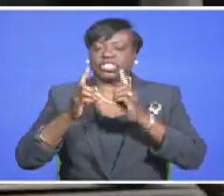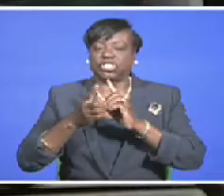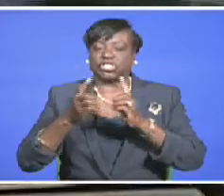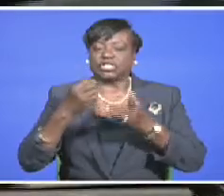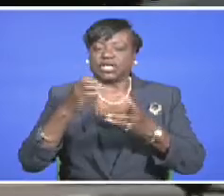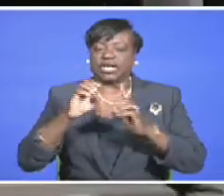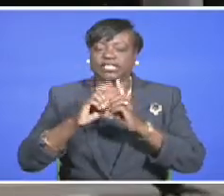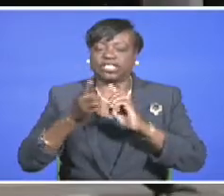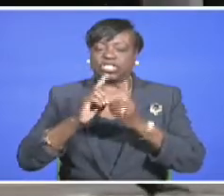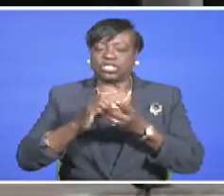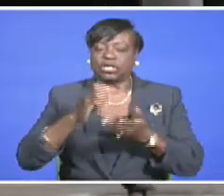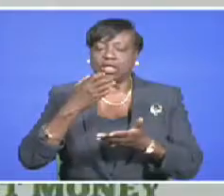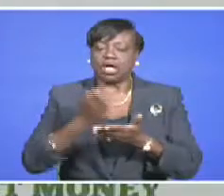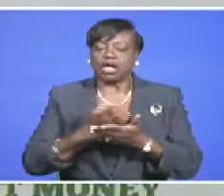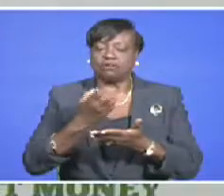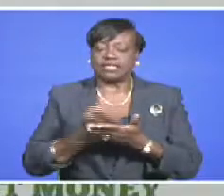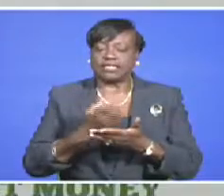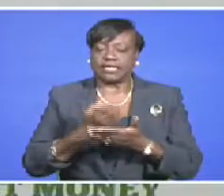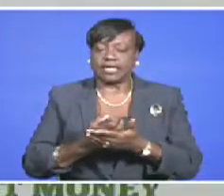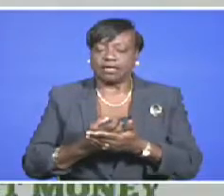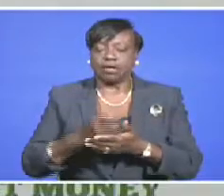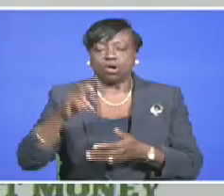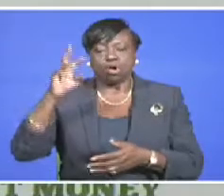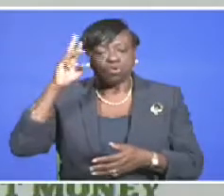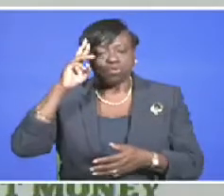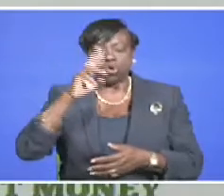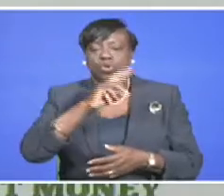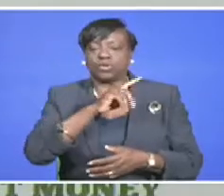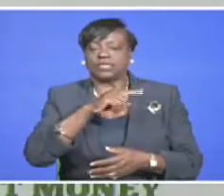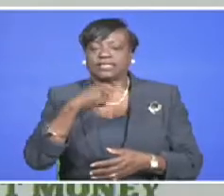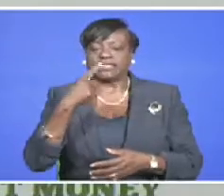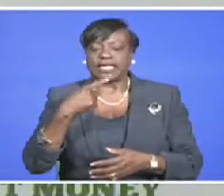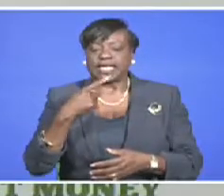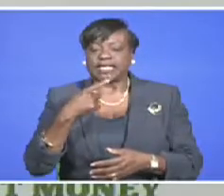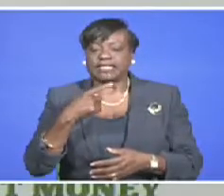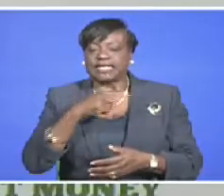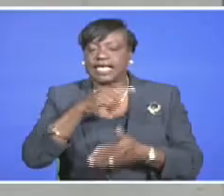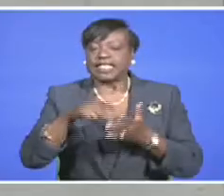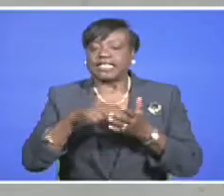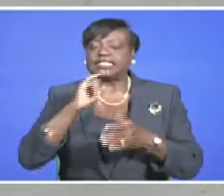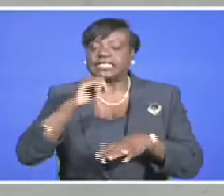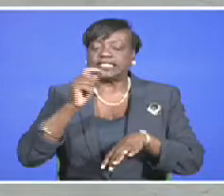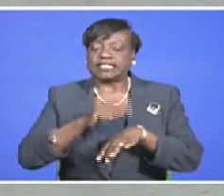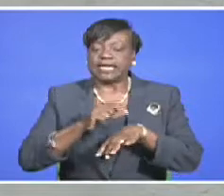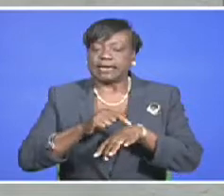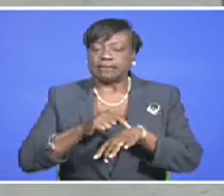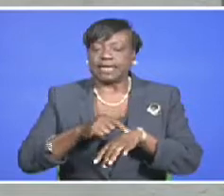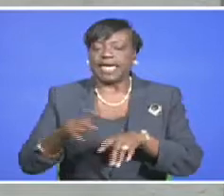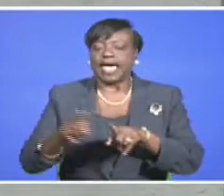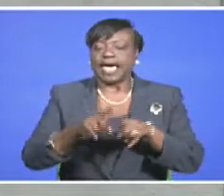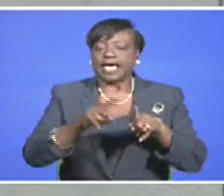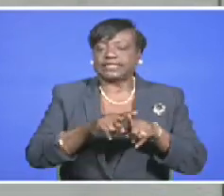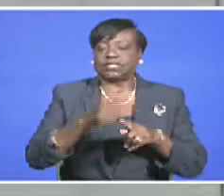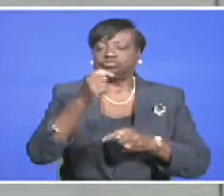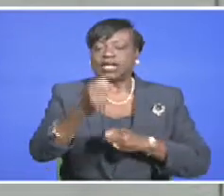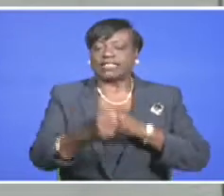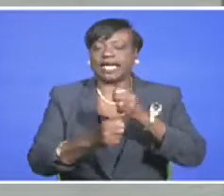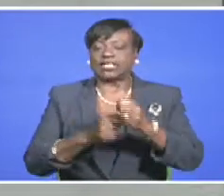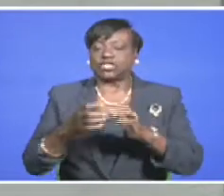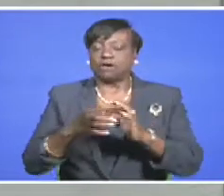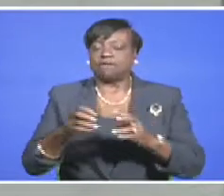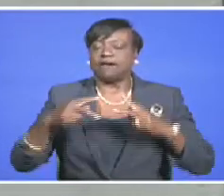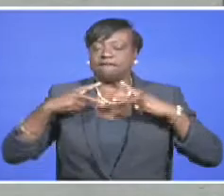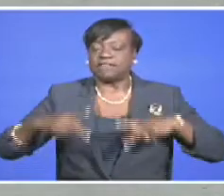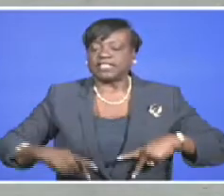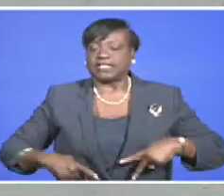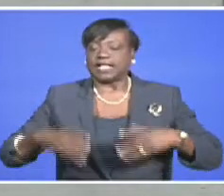efficient transaction method. Rowell also views the move as quite timely, as the transaction of physical cash throughout